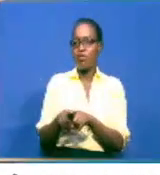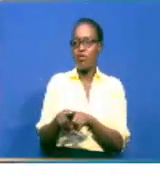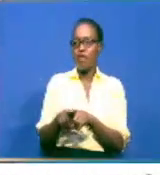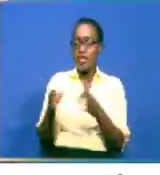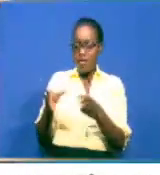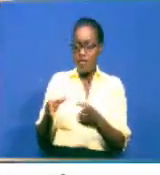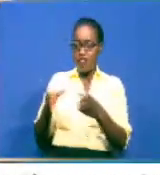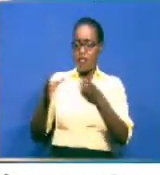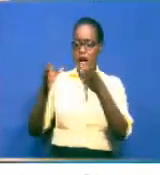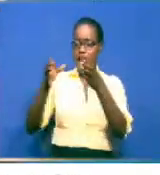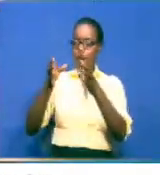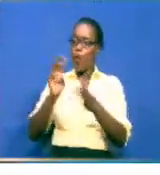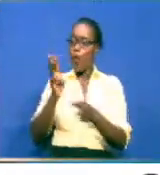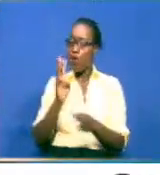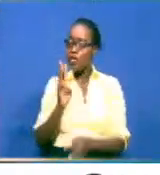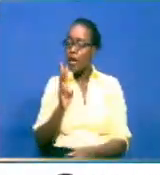tank mm-hmm.